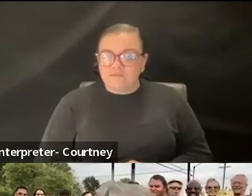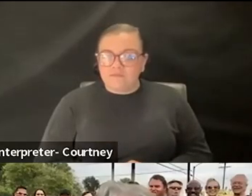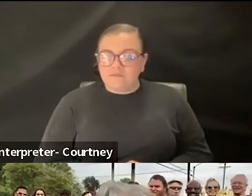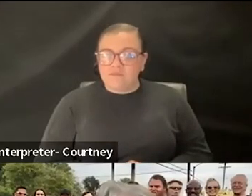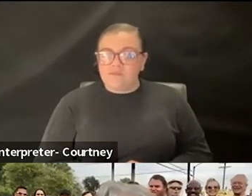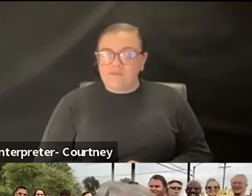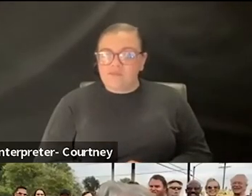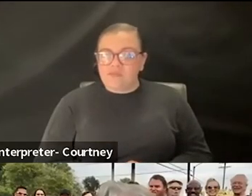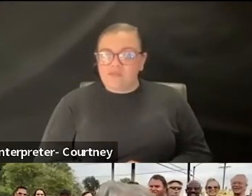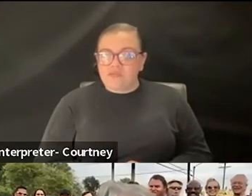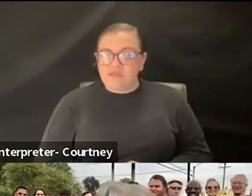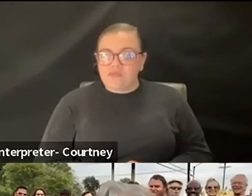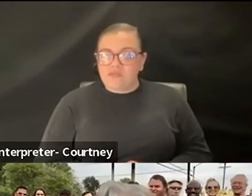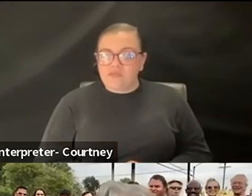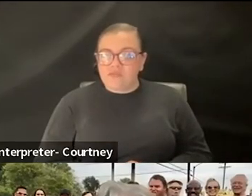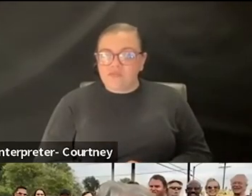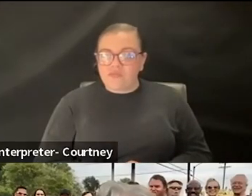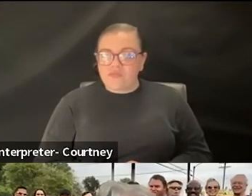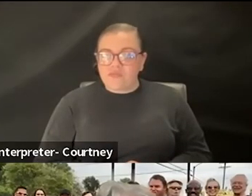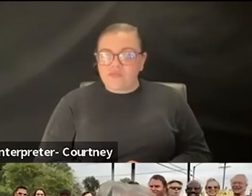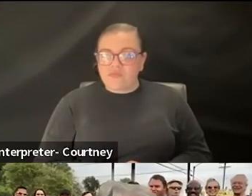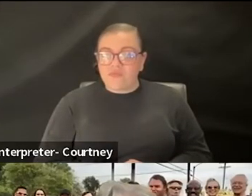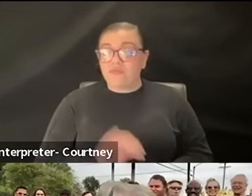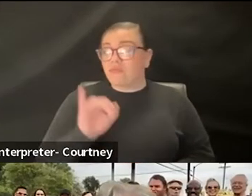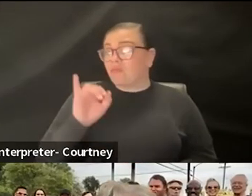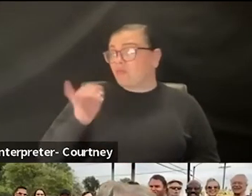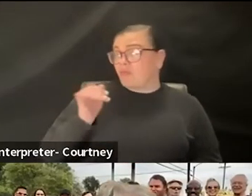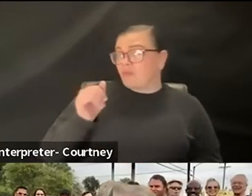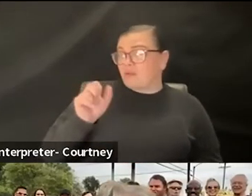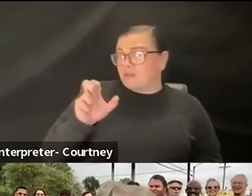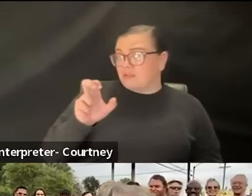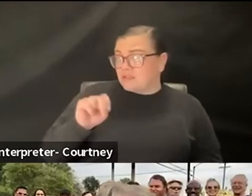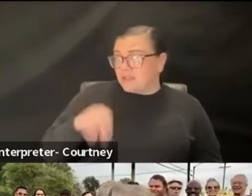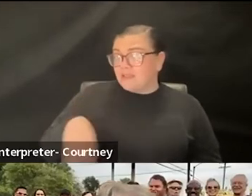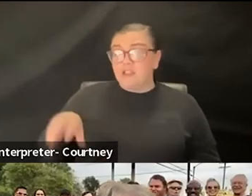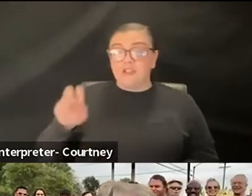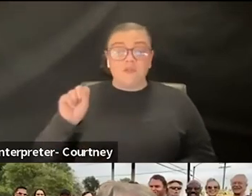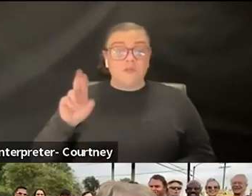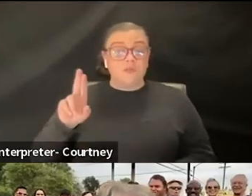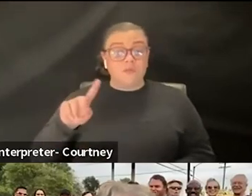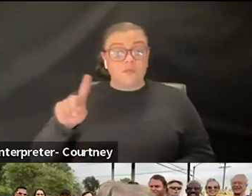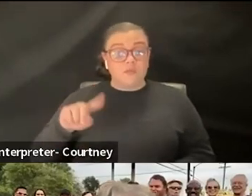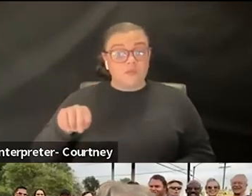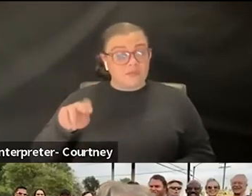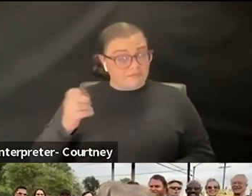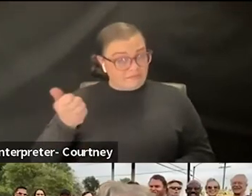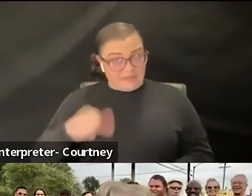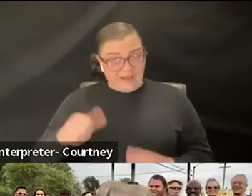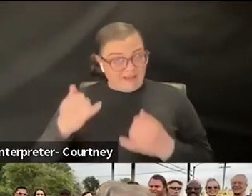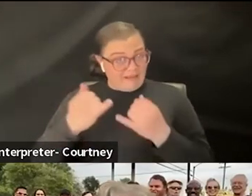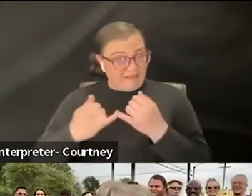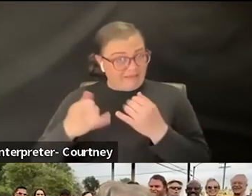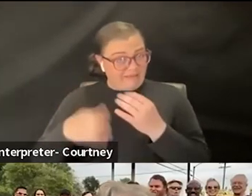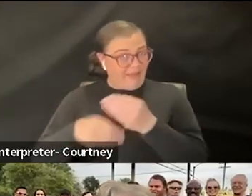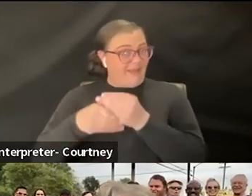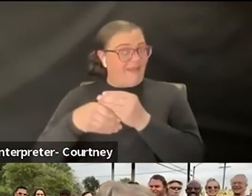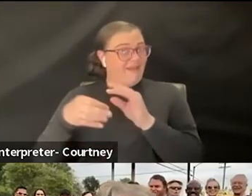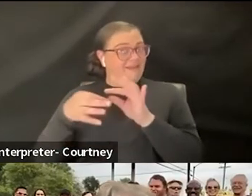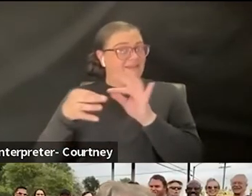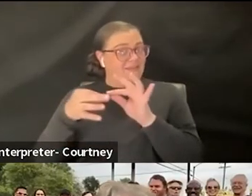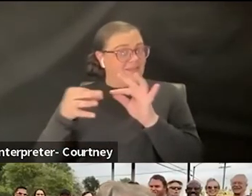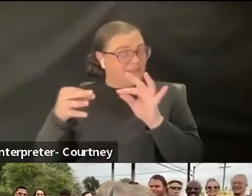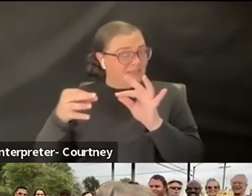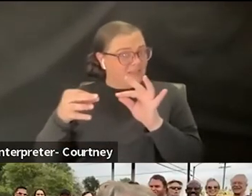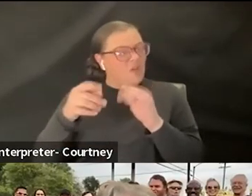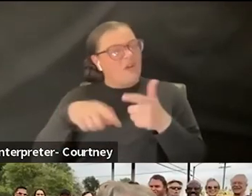Jason or Suzanne, anything to add? And then I also want to hear from all of you. You know, to me, the other piece of this is how union